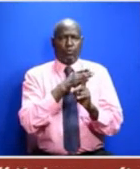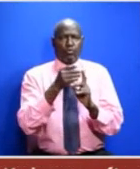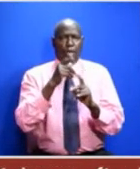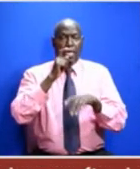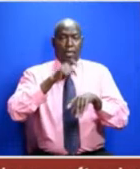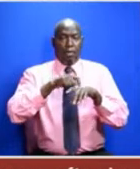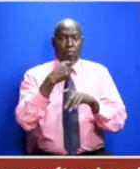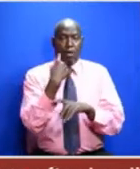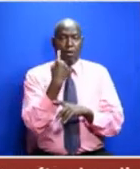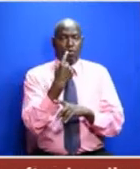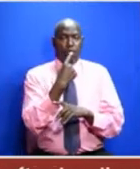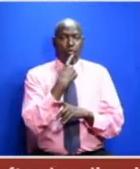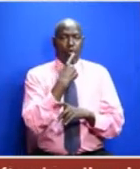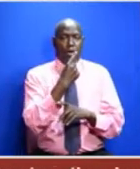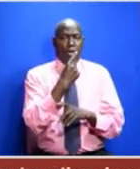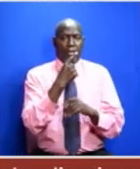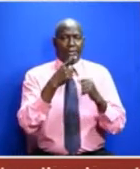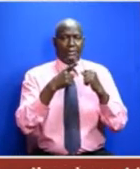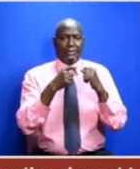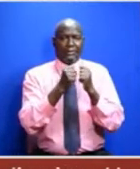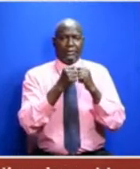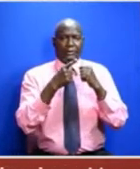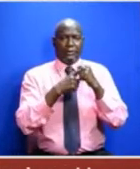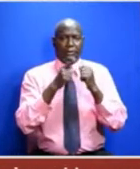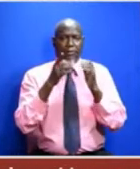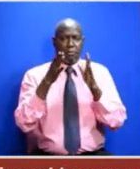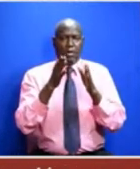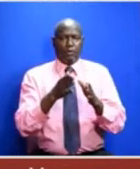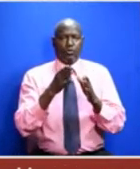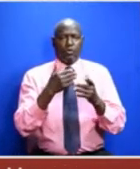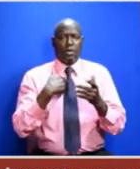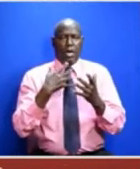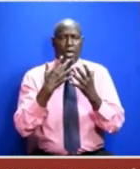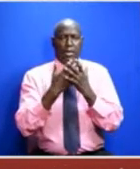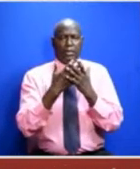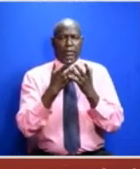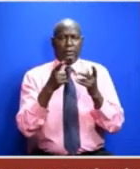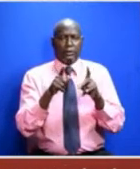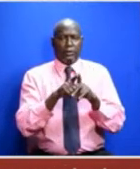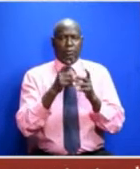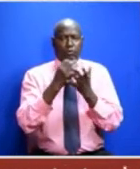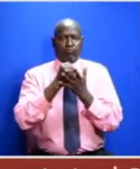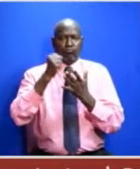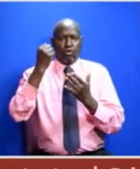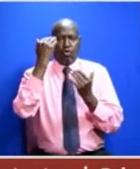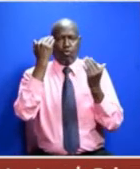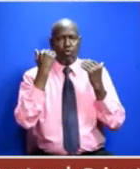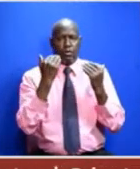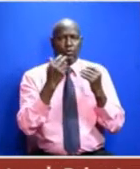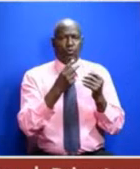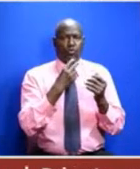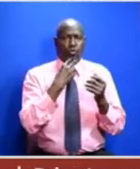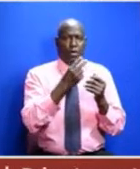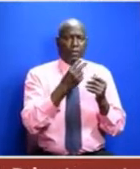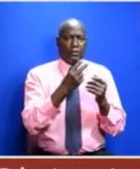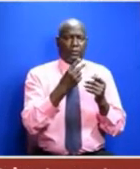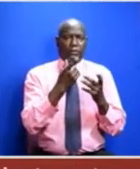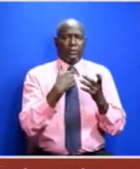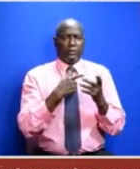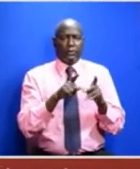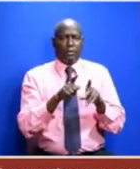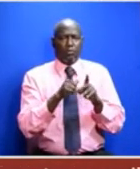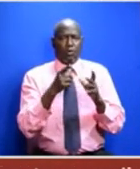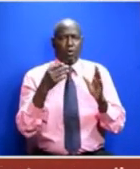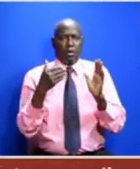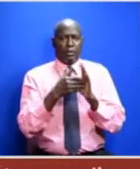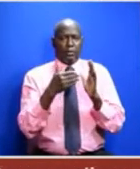alone, 116 persons were arrested and prosecuted, 296 alcohol selling premises licensed